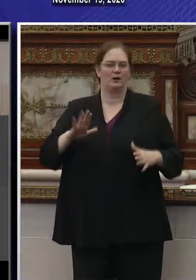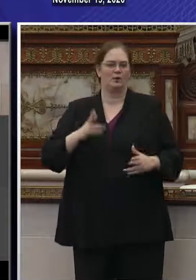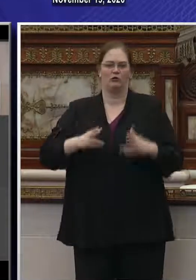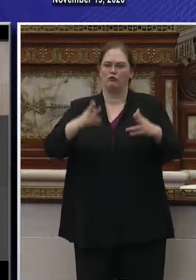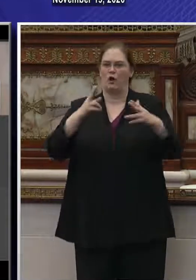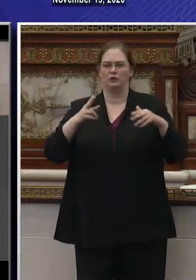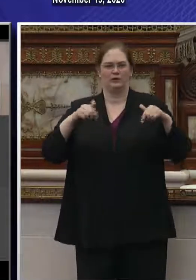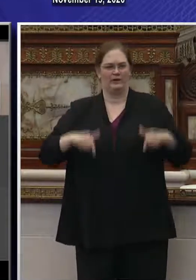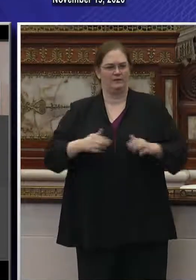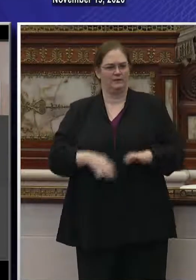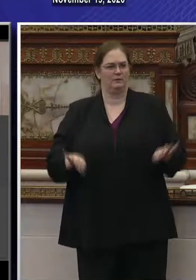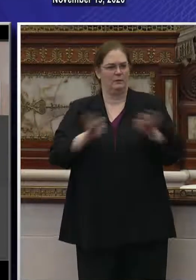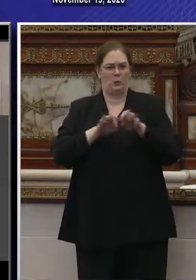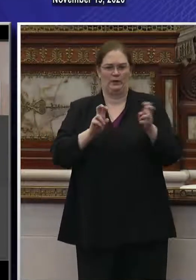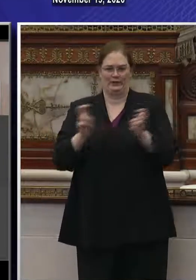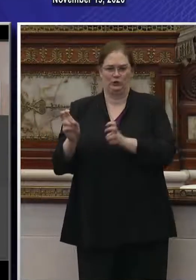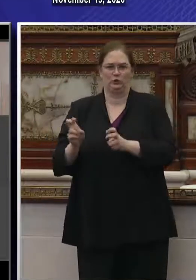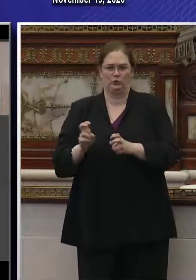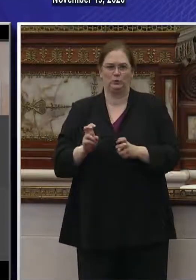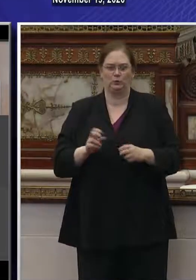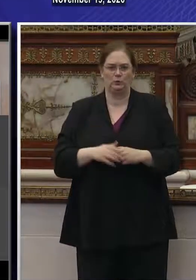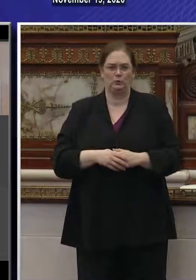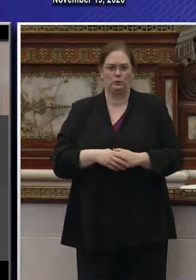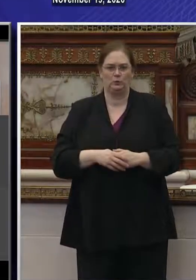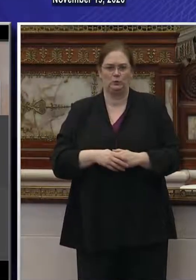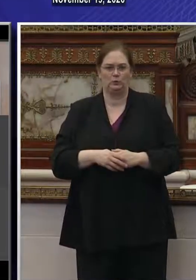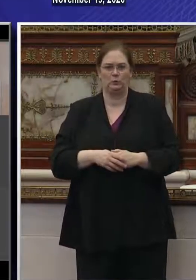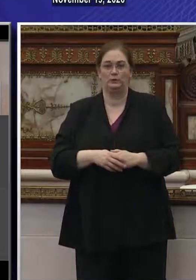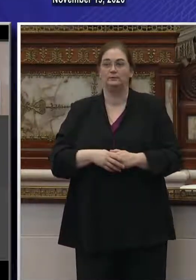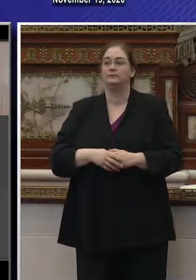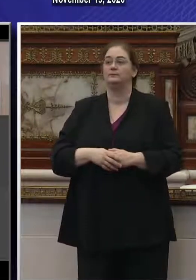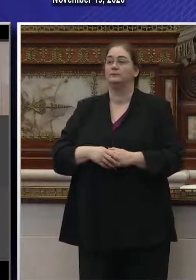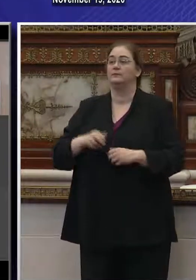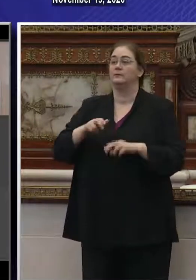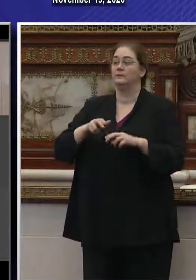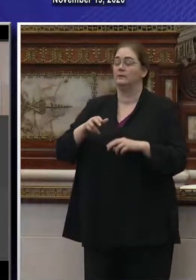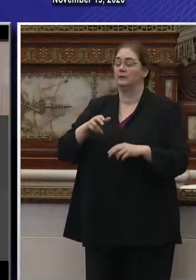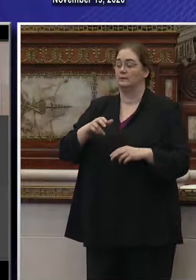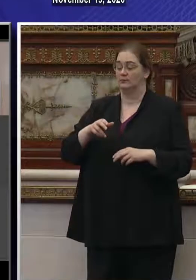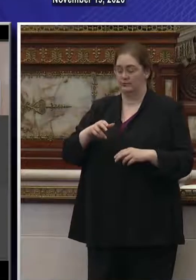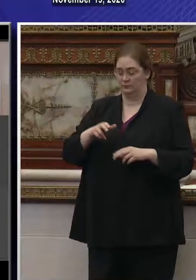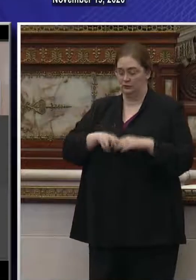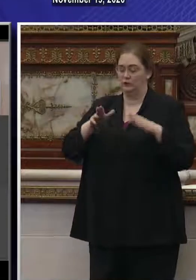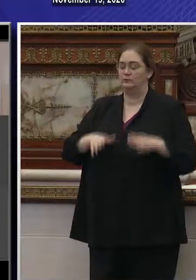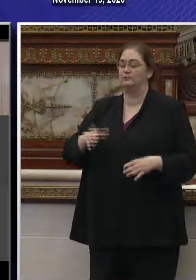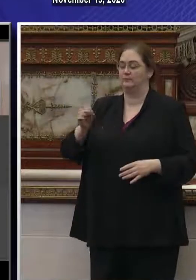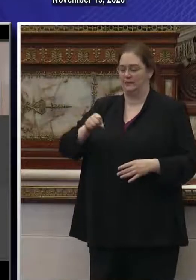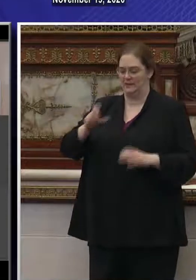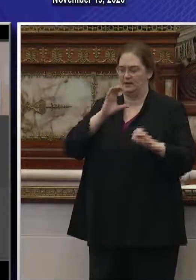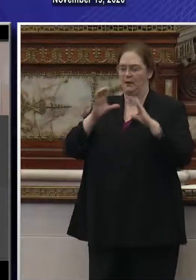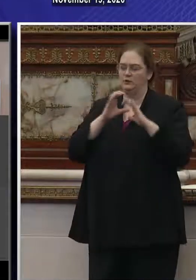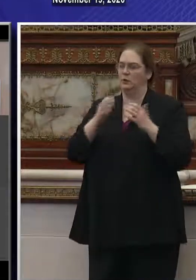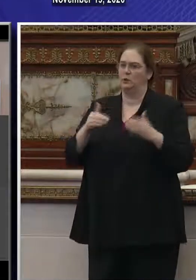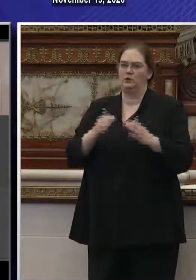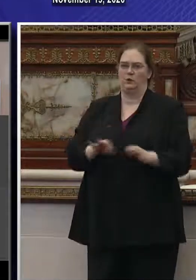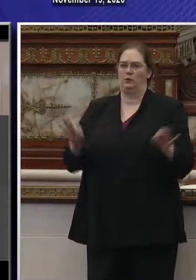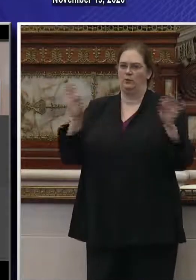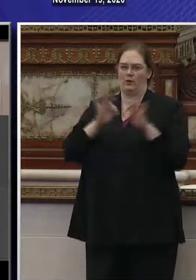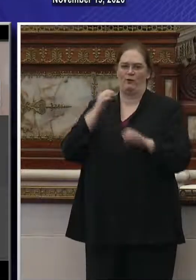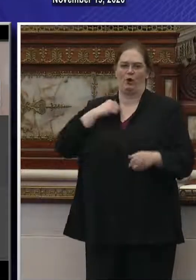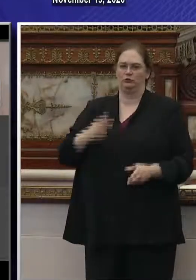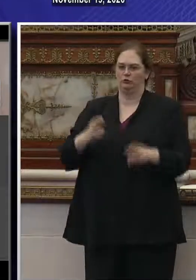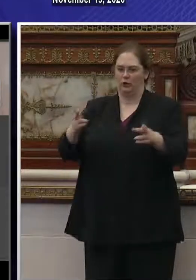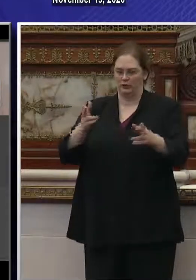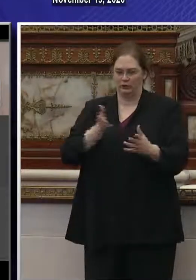rush this important issue. But I would agree. This conversation is way too important for us to